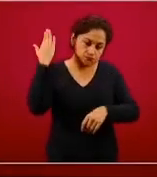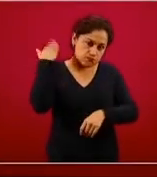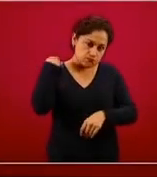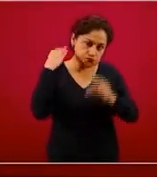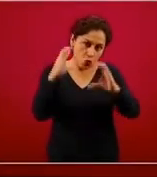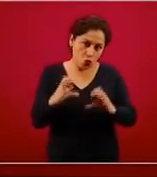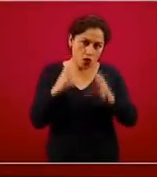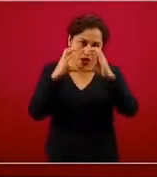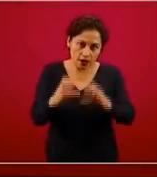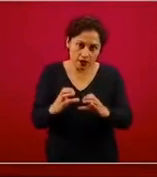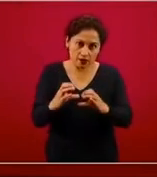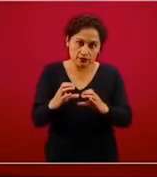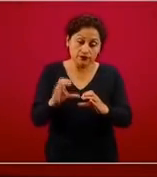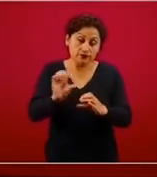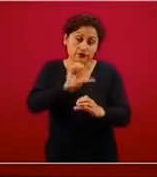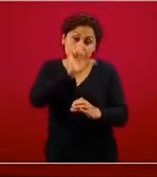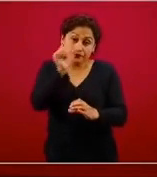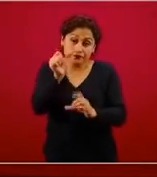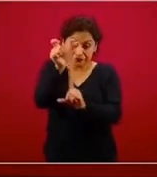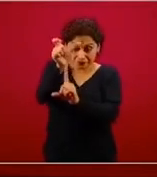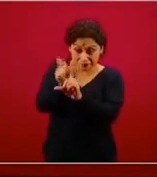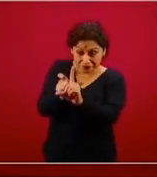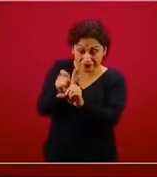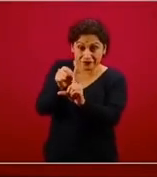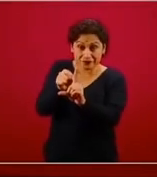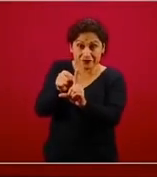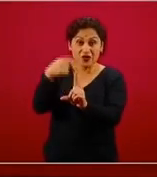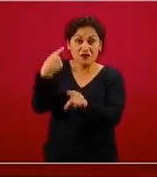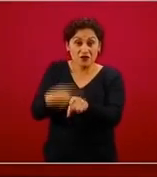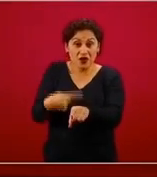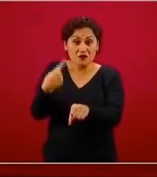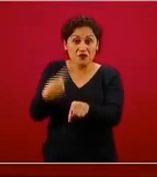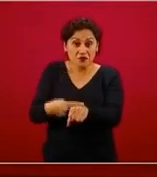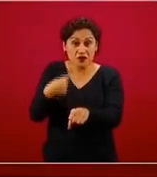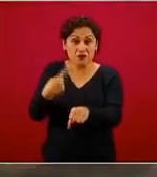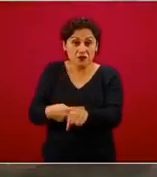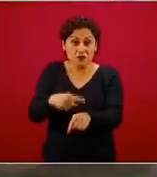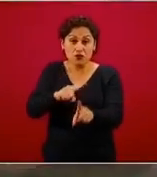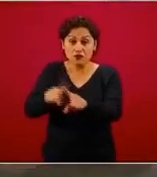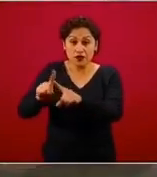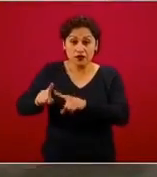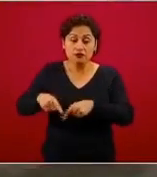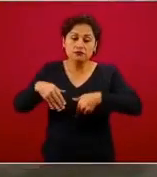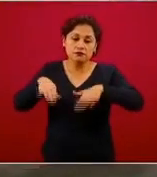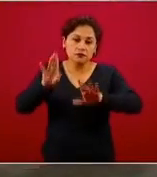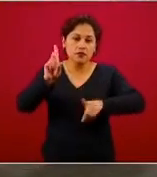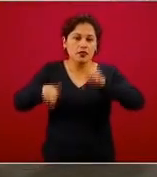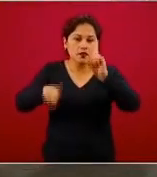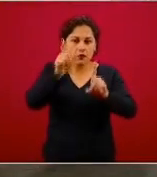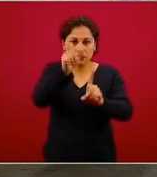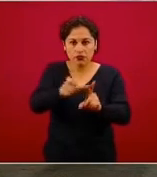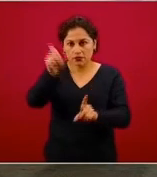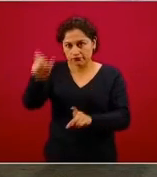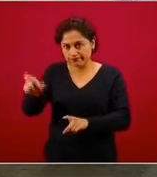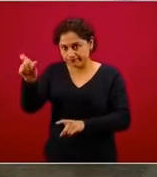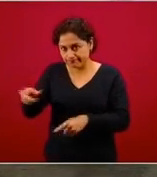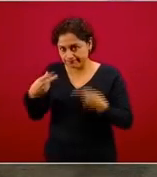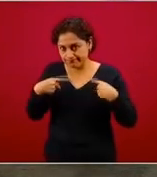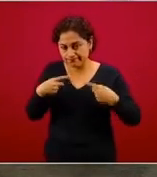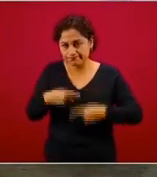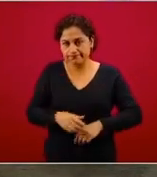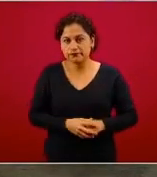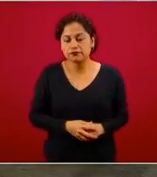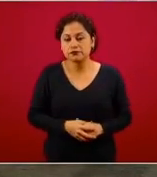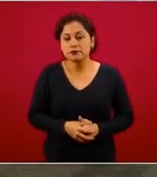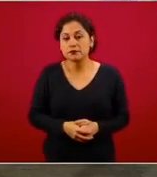and thrombosis. But besides that, there are many possibilities. Gracias, doctor. Adelante, por favor.